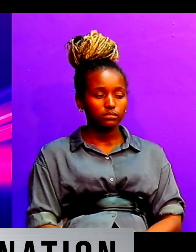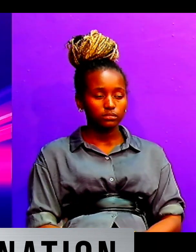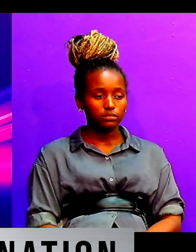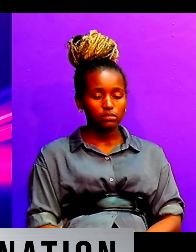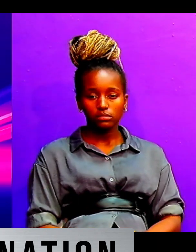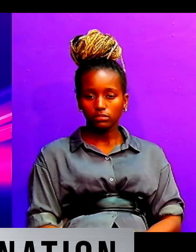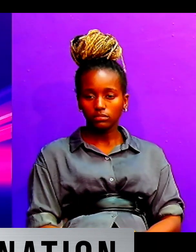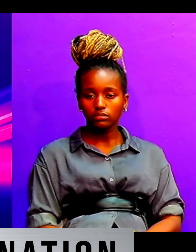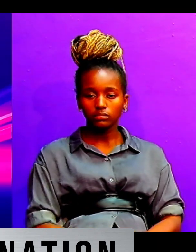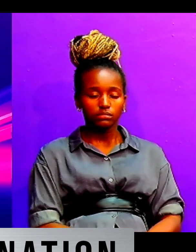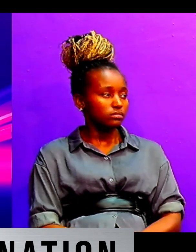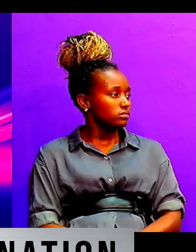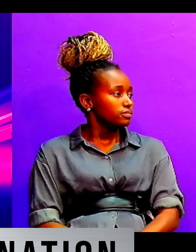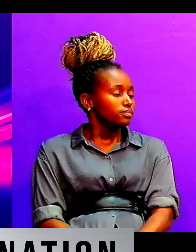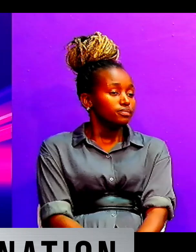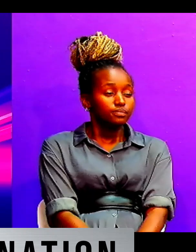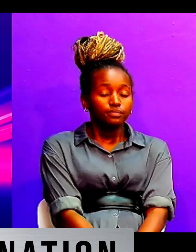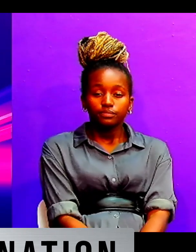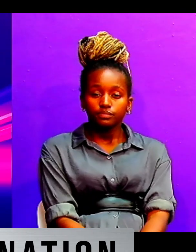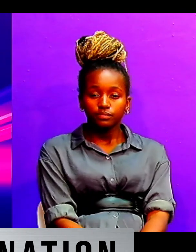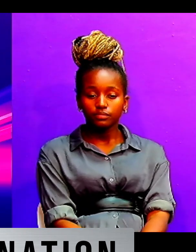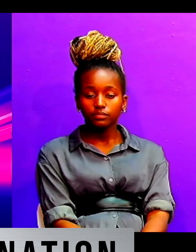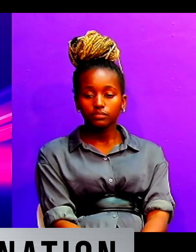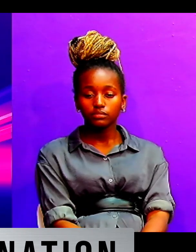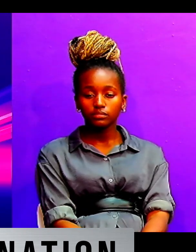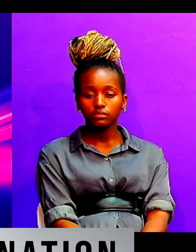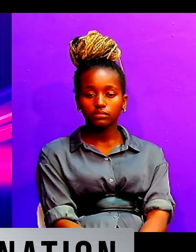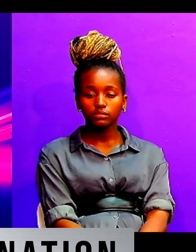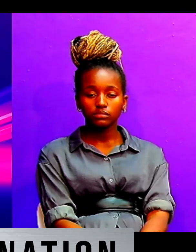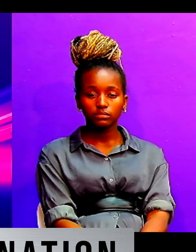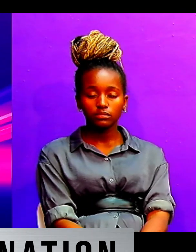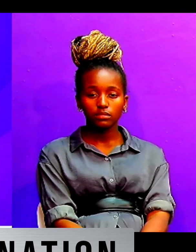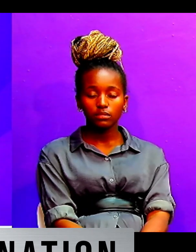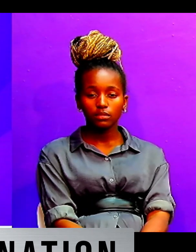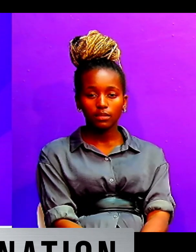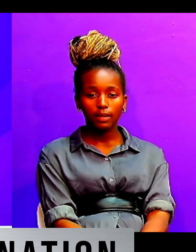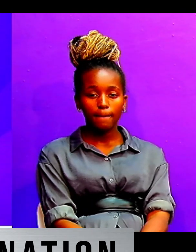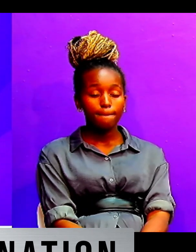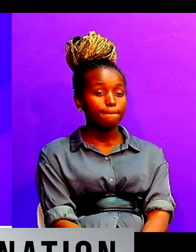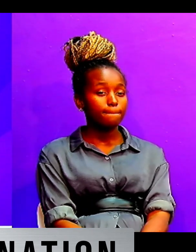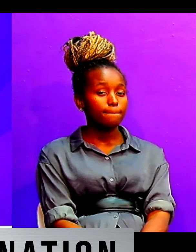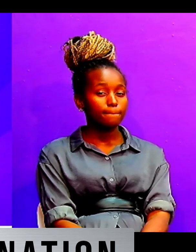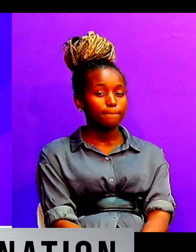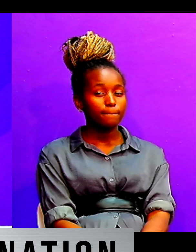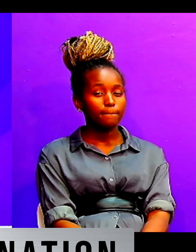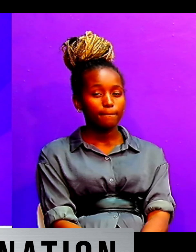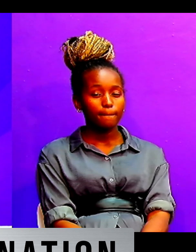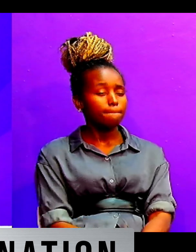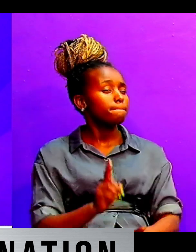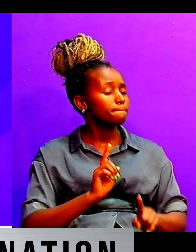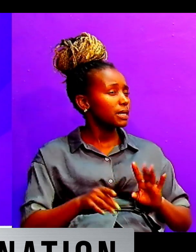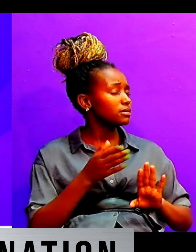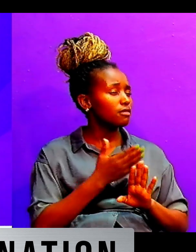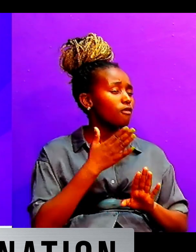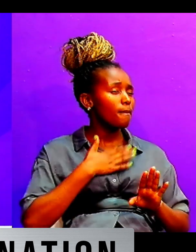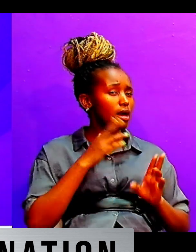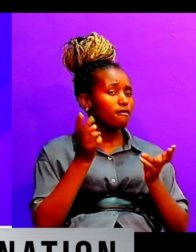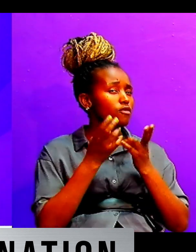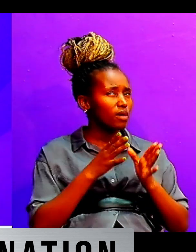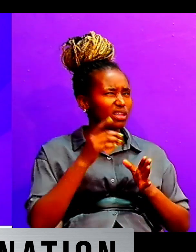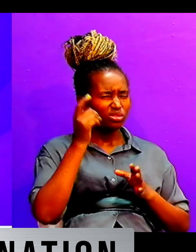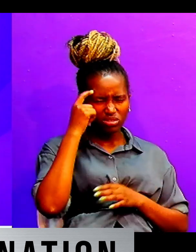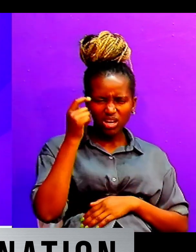party wherever I go. Yeah, just before the viewer thinks I'm seeing you, I actually touched your head